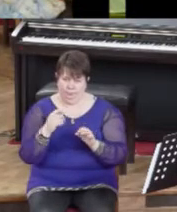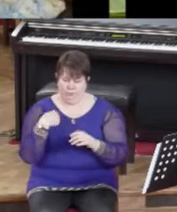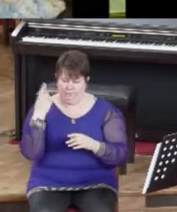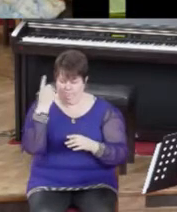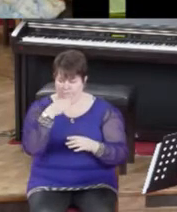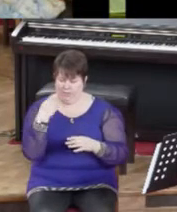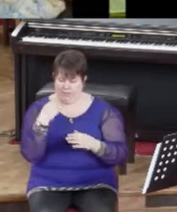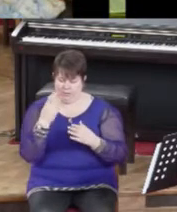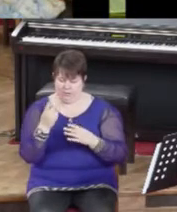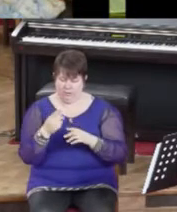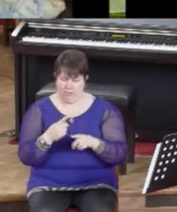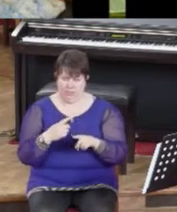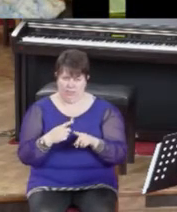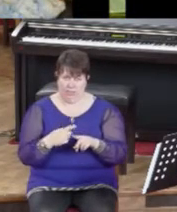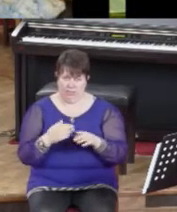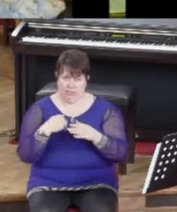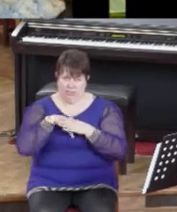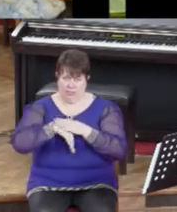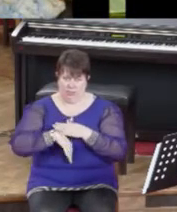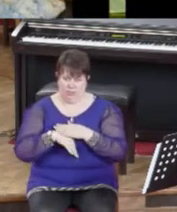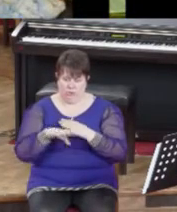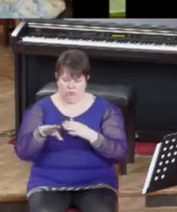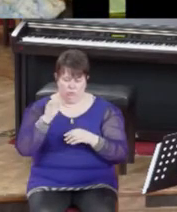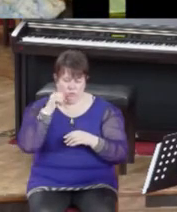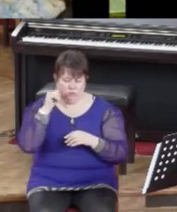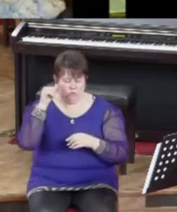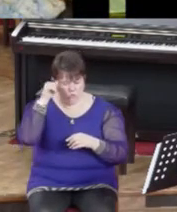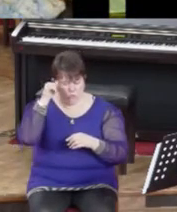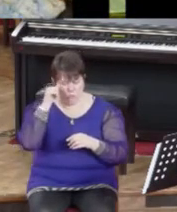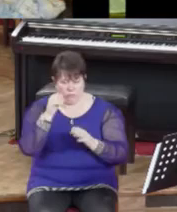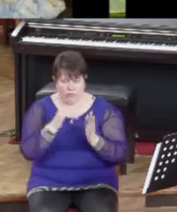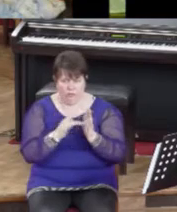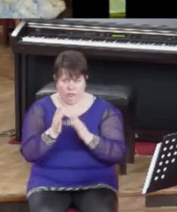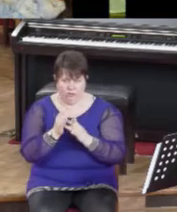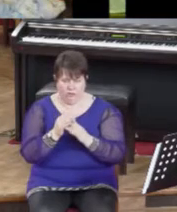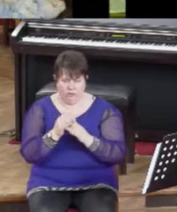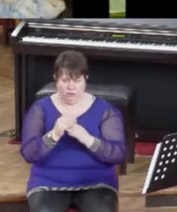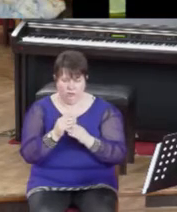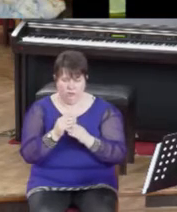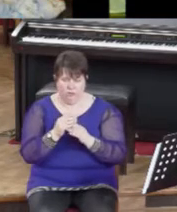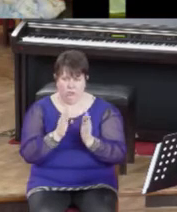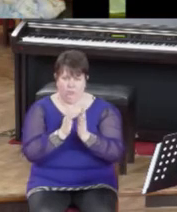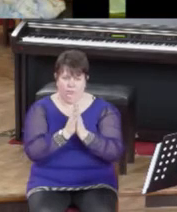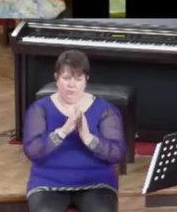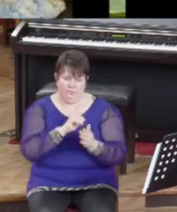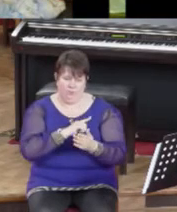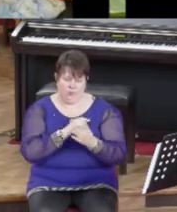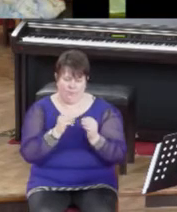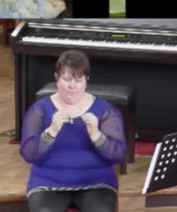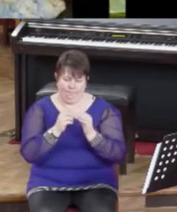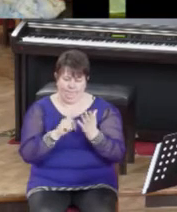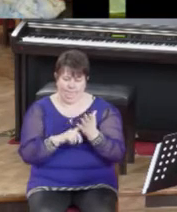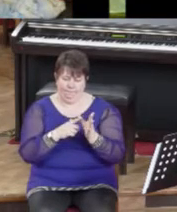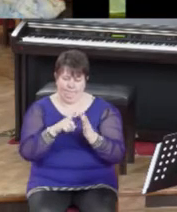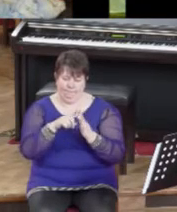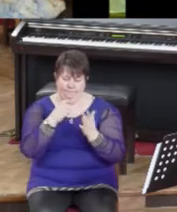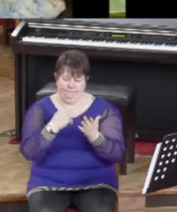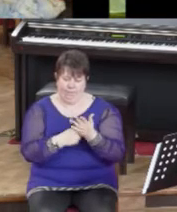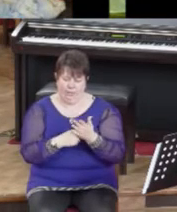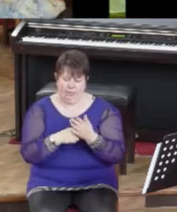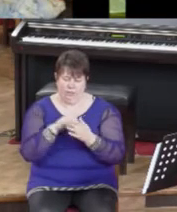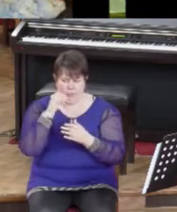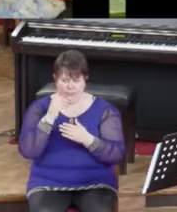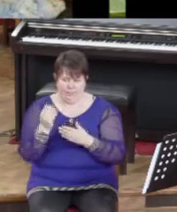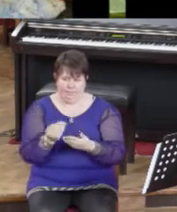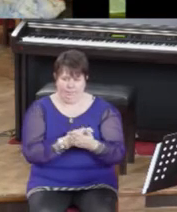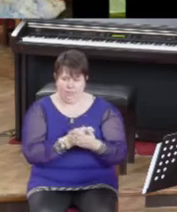well as outside, that she will know Christ. And we pray for Blair that he will be fruitful, that he will bring a harvest of